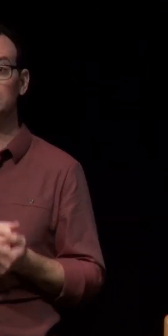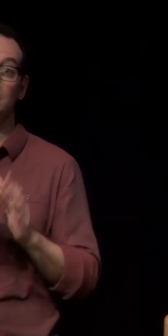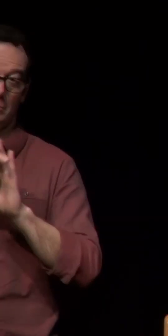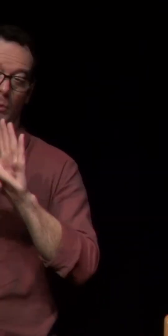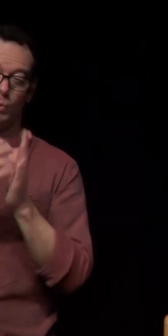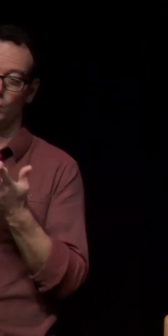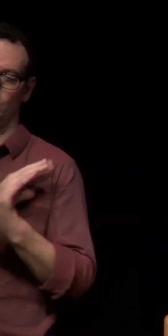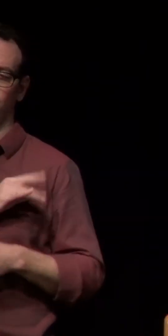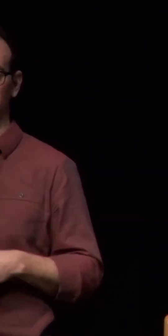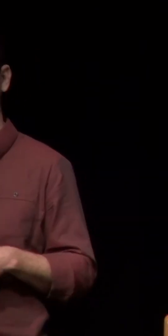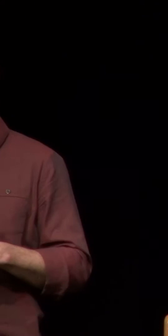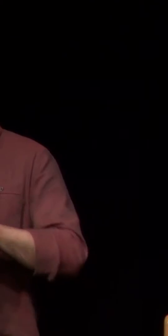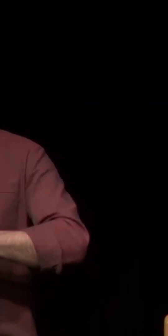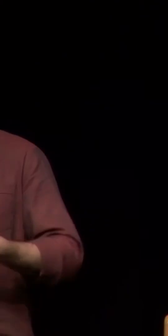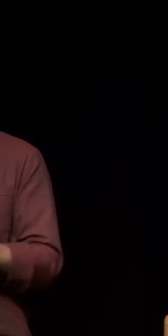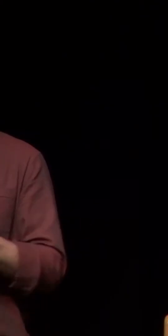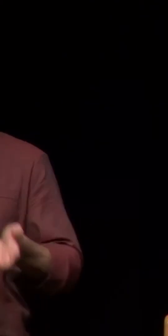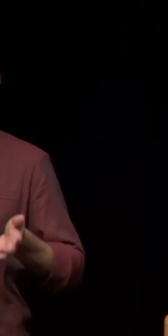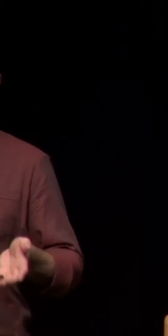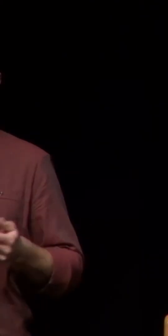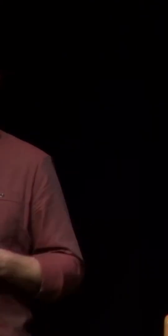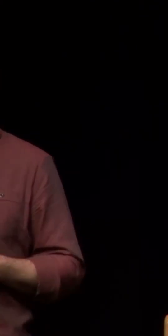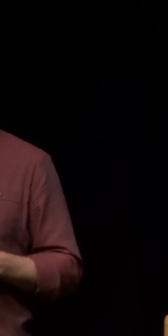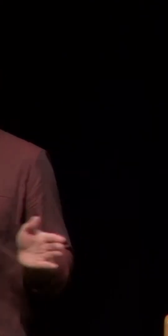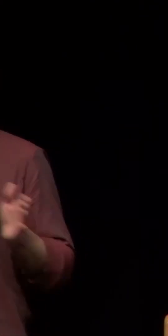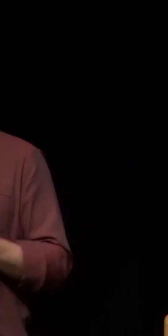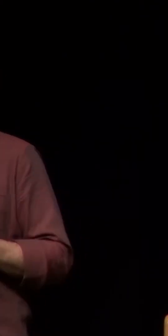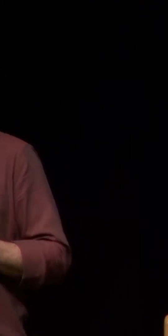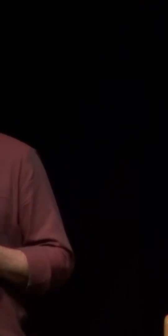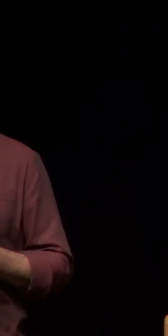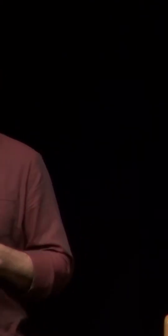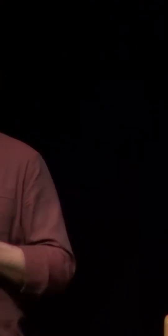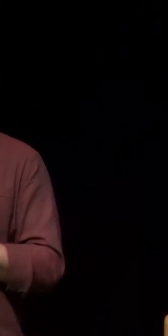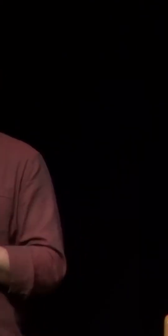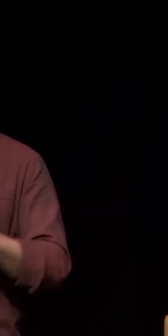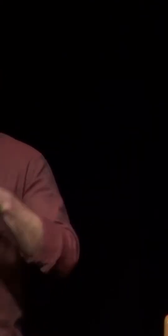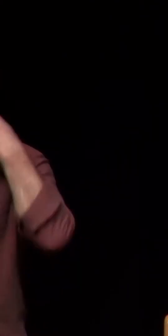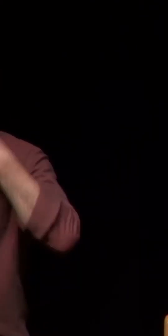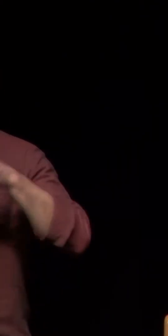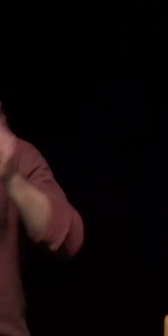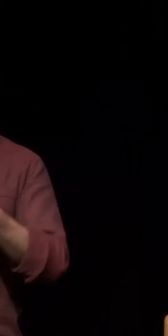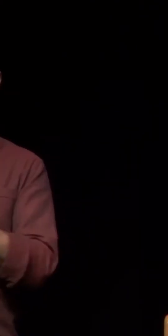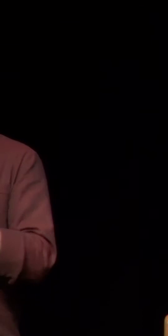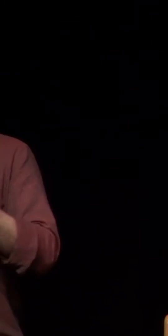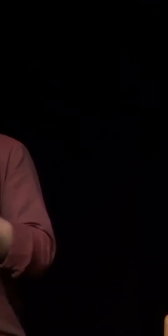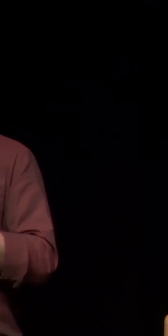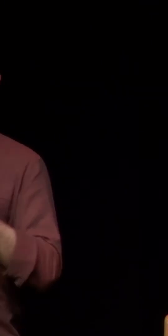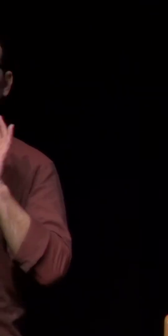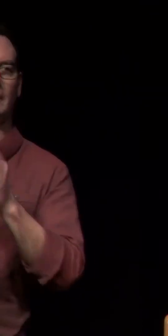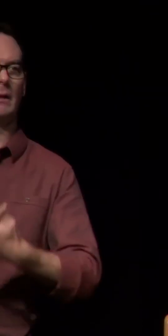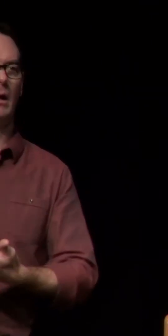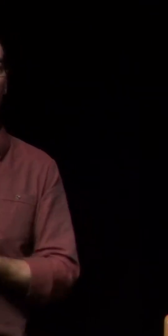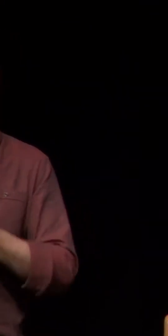these sort of conversations. Or when governments roll out new strategies. We have British Columbia is the last